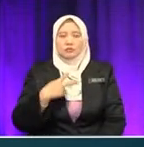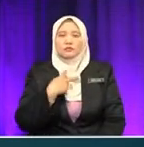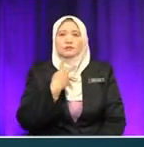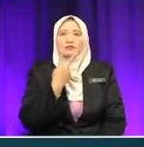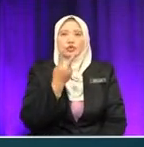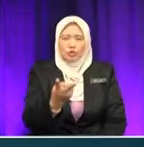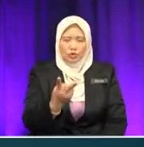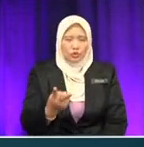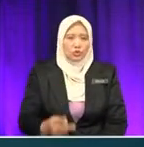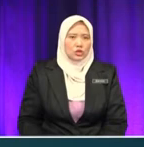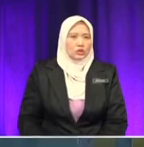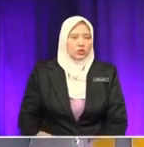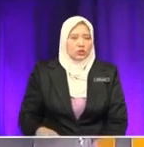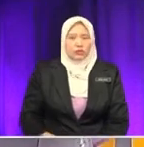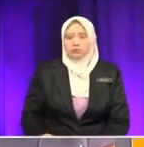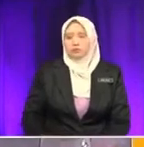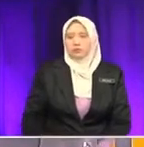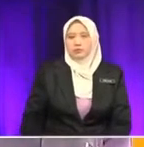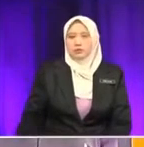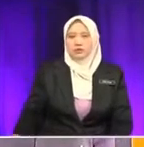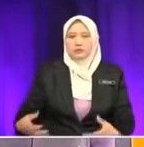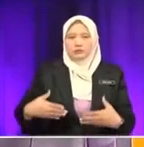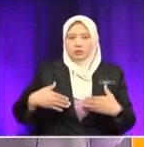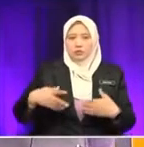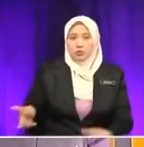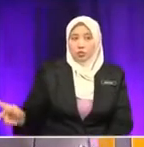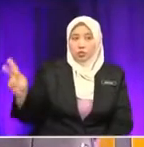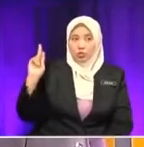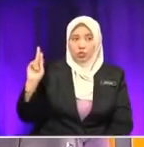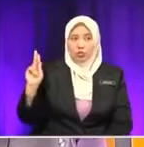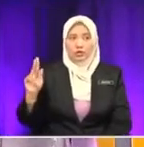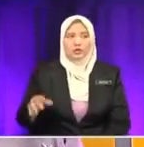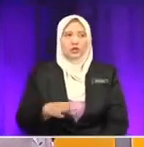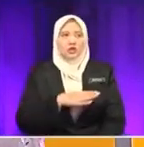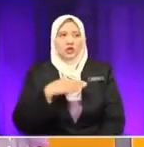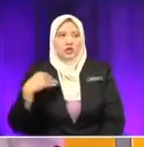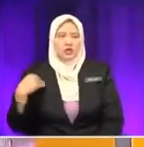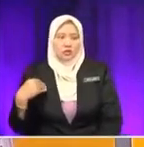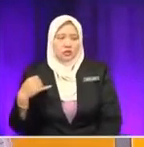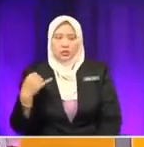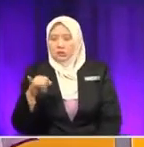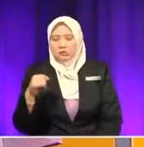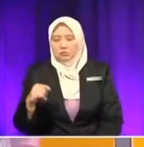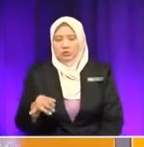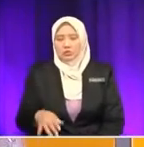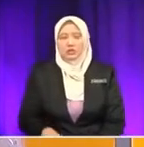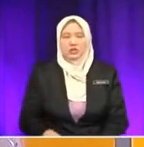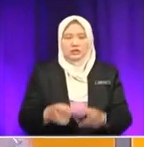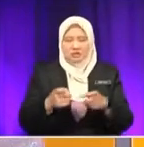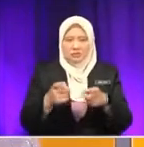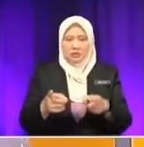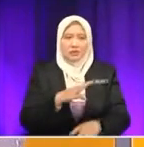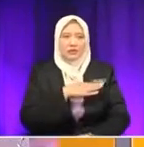be loud okay. and clear, mm-hmm. with energetic and liveliness. And the pace have to be not too fast, not too slow. It's just